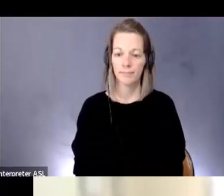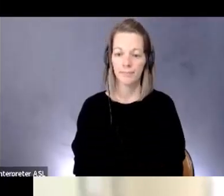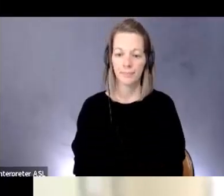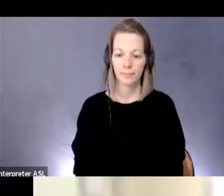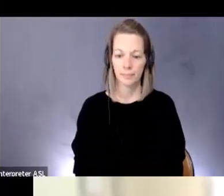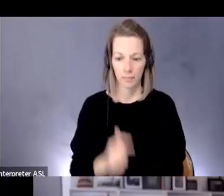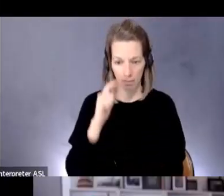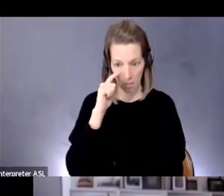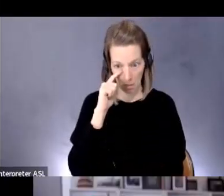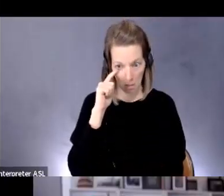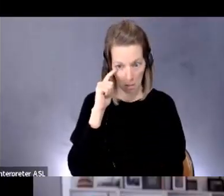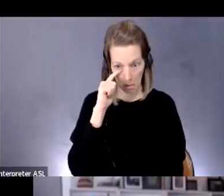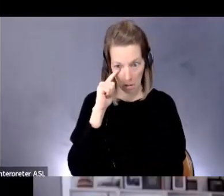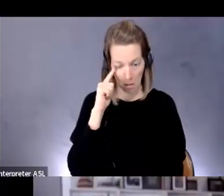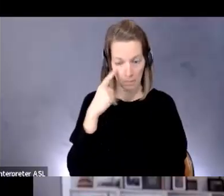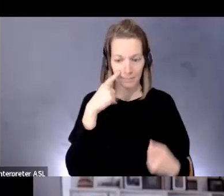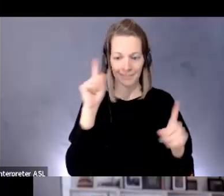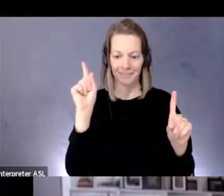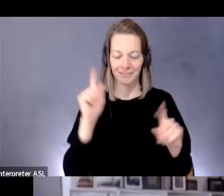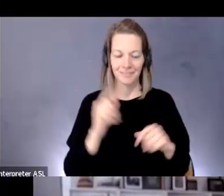camera? There we go.